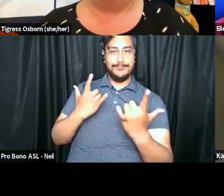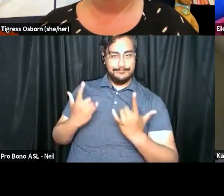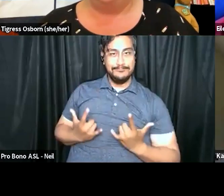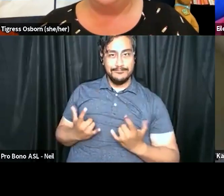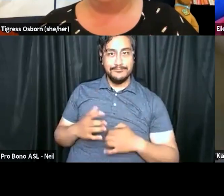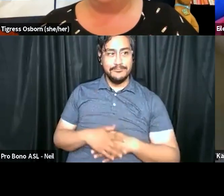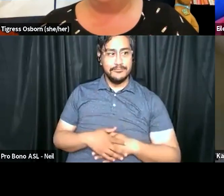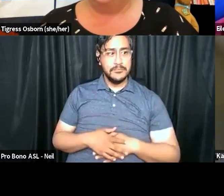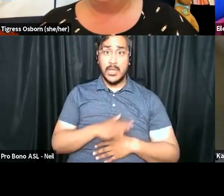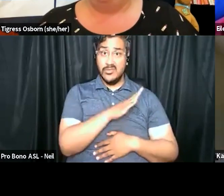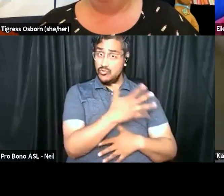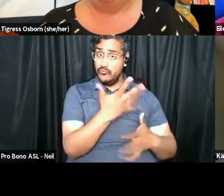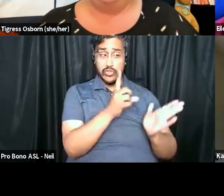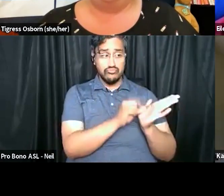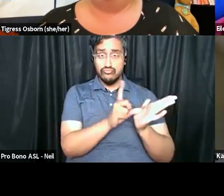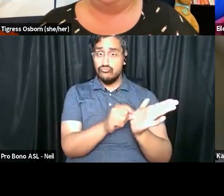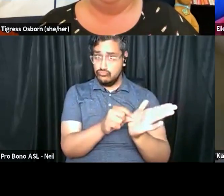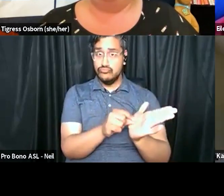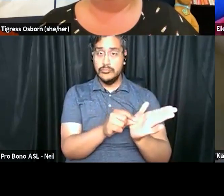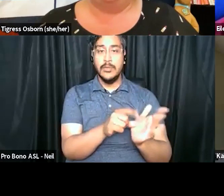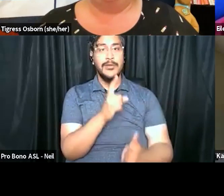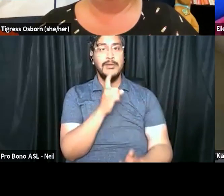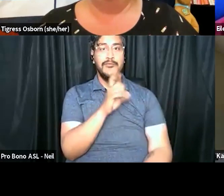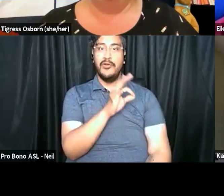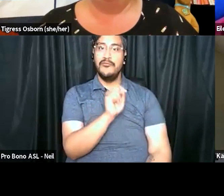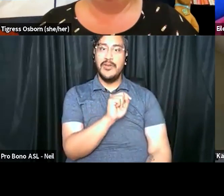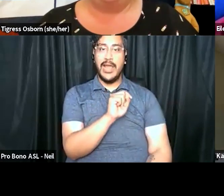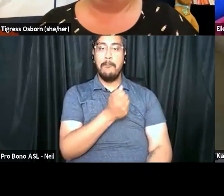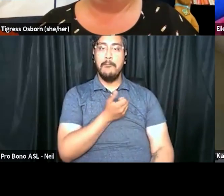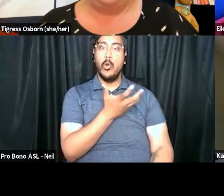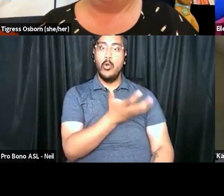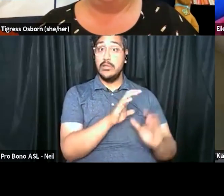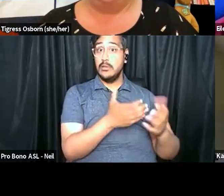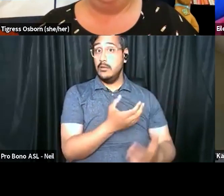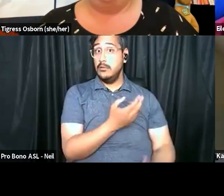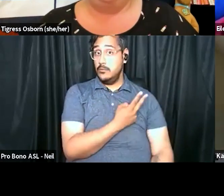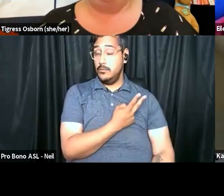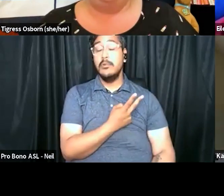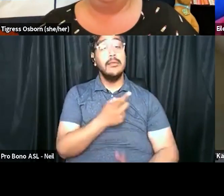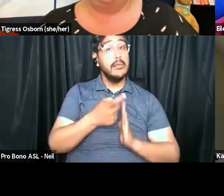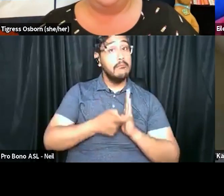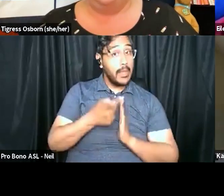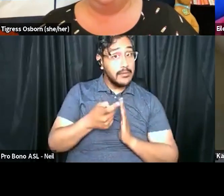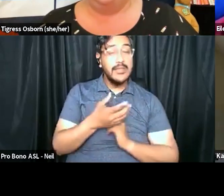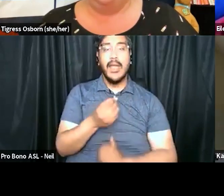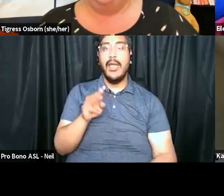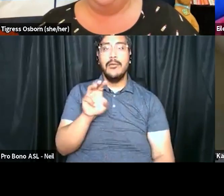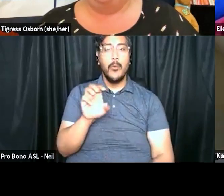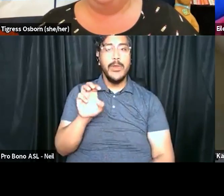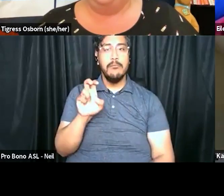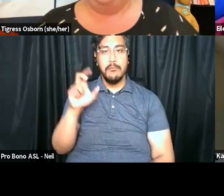published in several anthologies, including the Fat Poets Society 2, Madison Magazine, and the Wee Moon